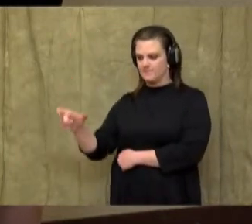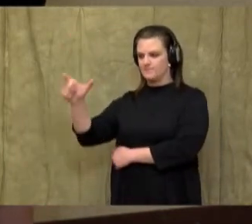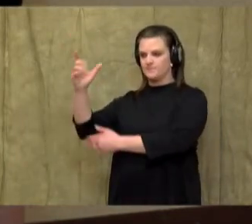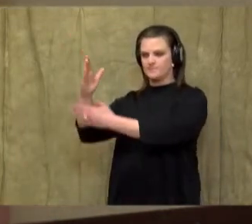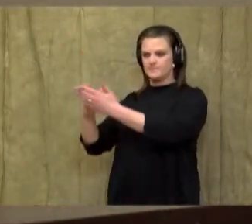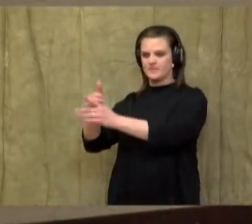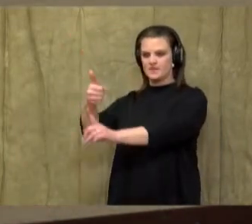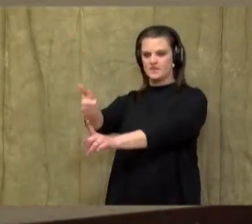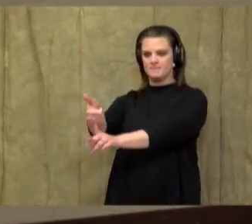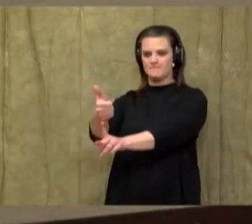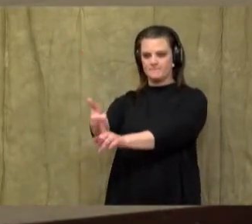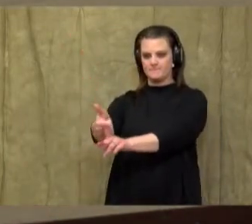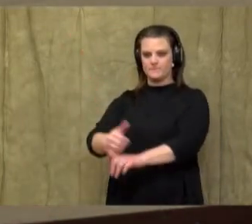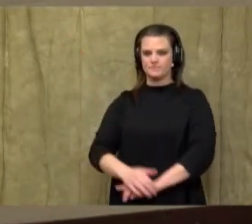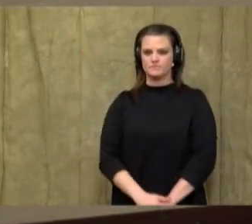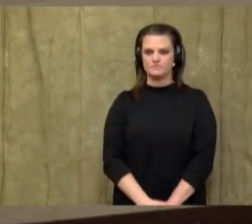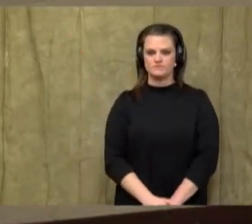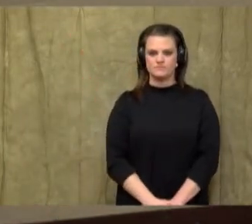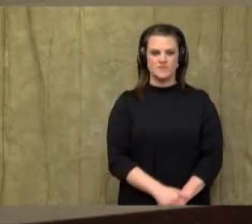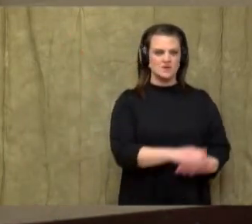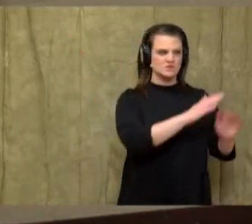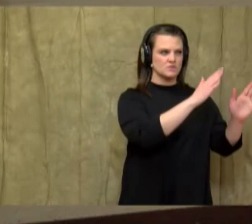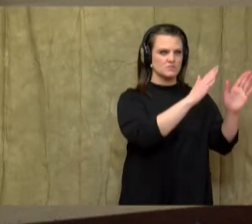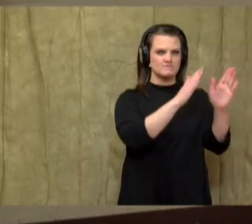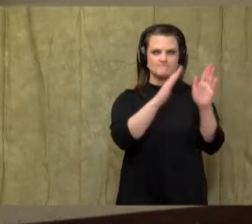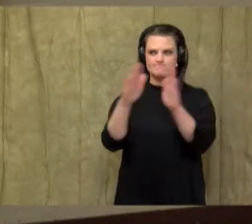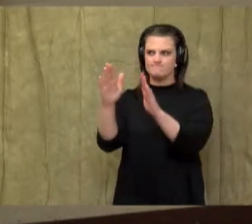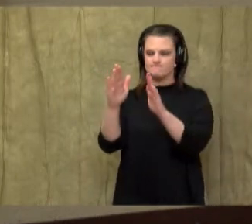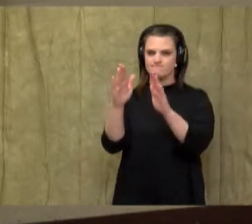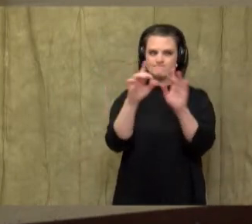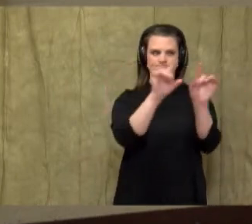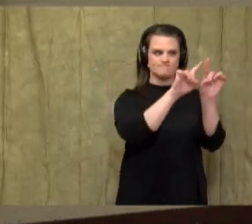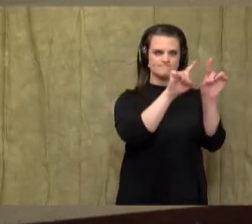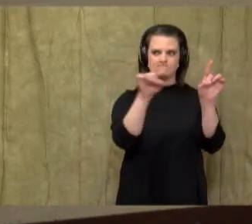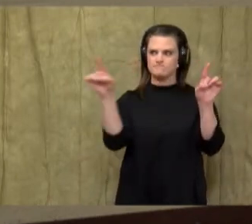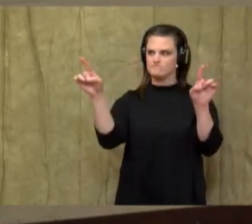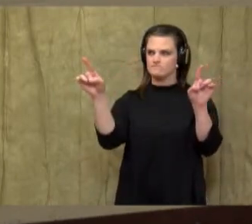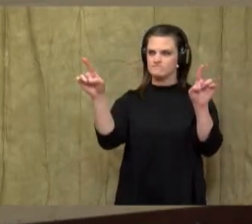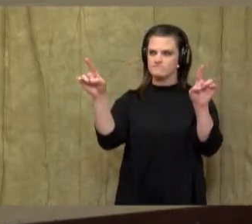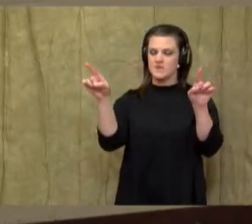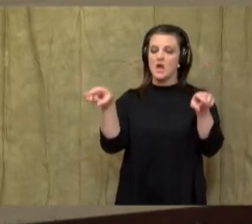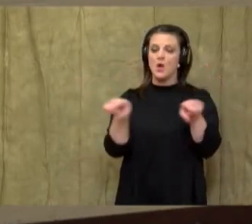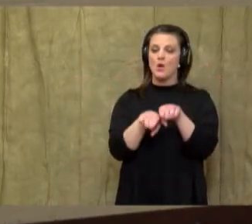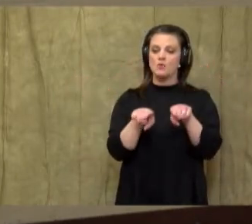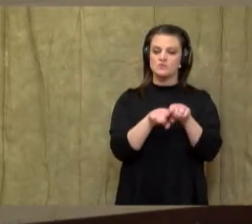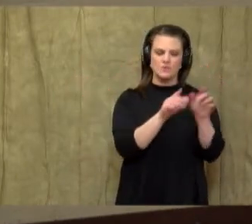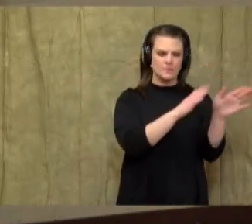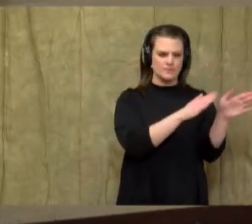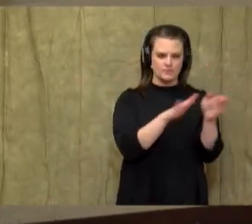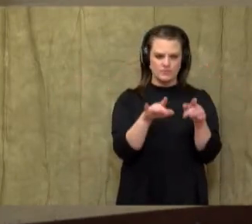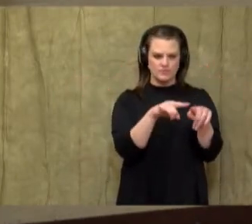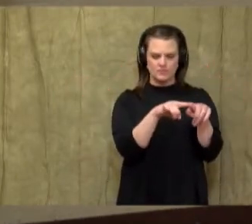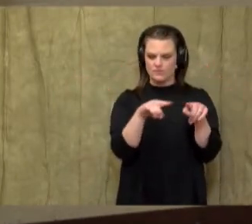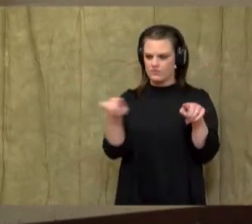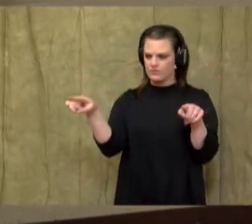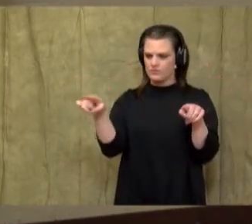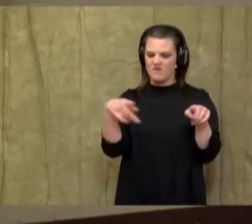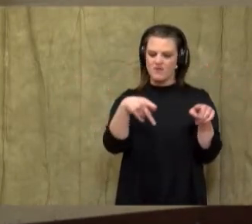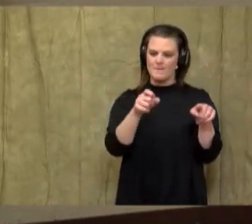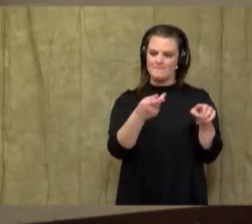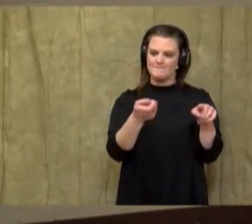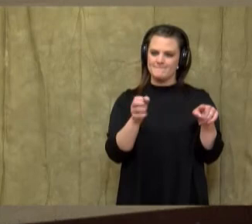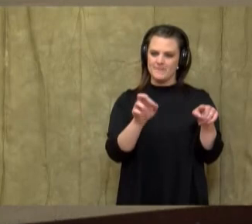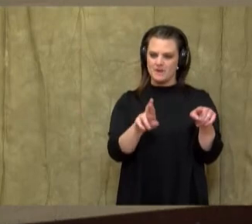here? We can look at different patterns across for tomato plants and also across for pepper